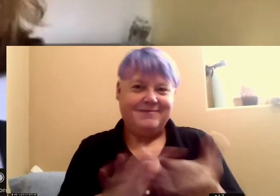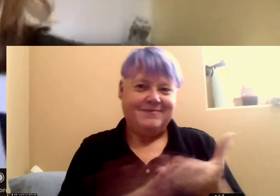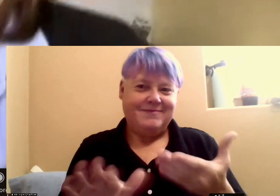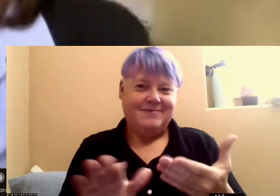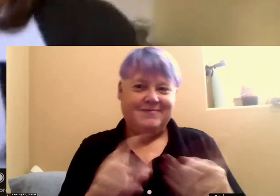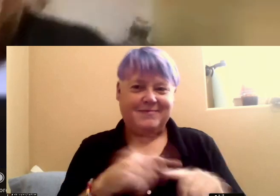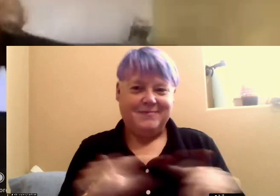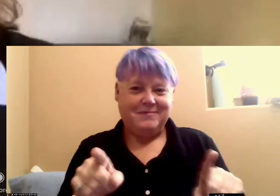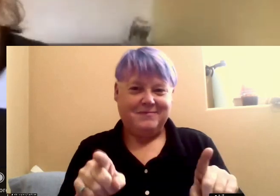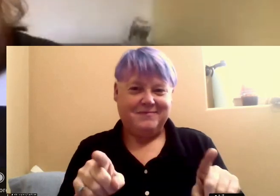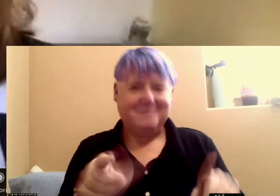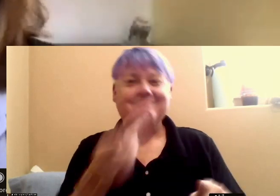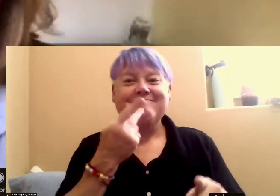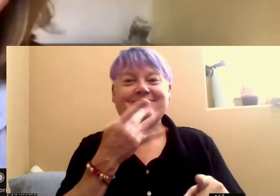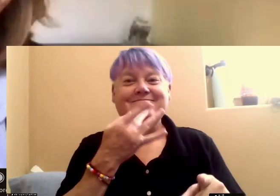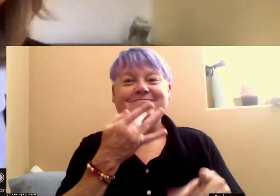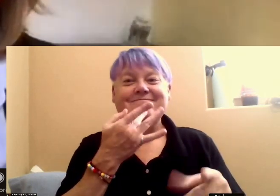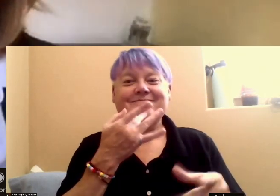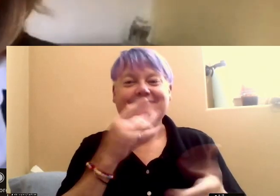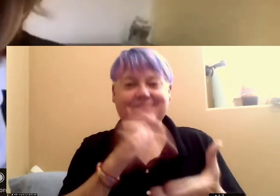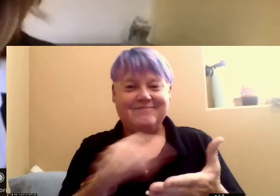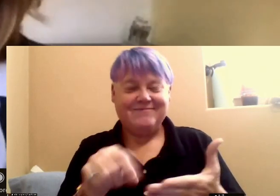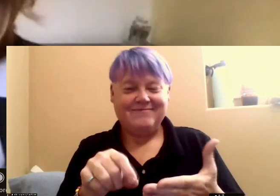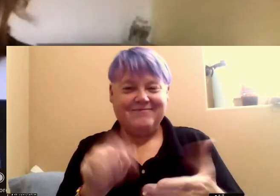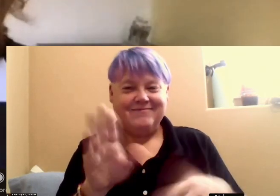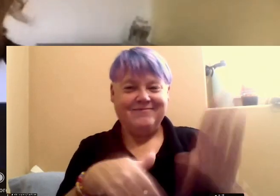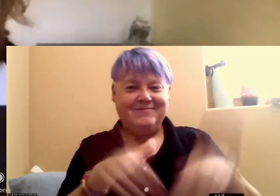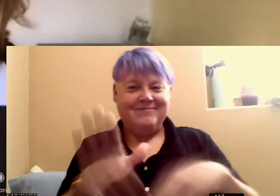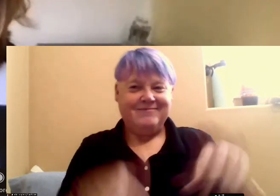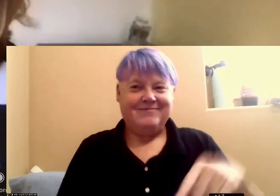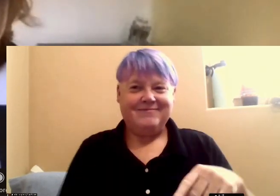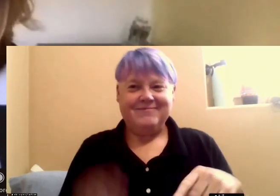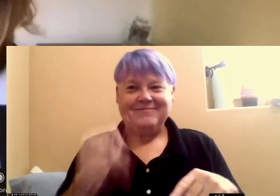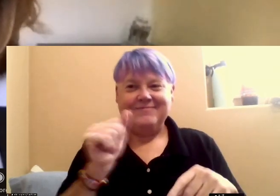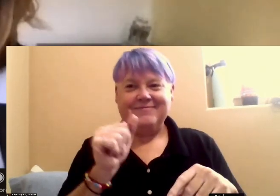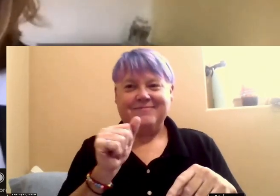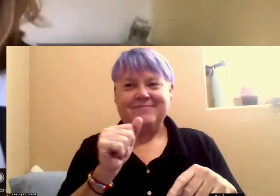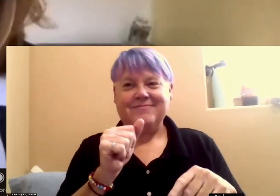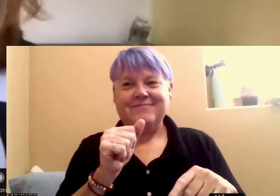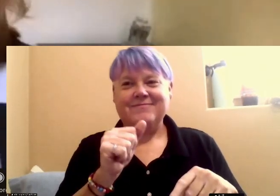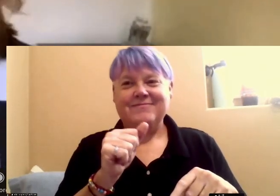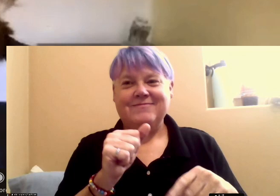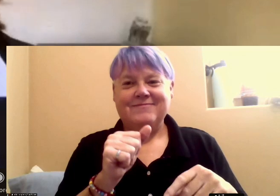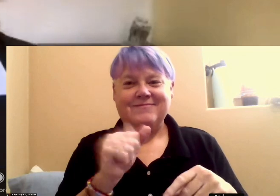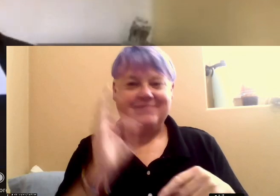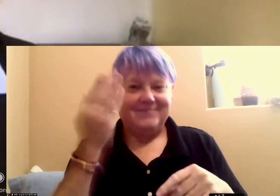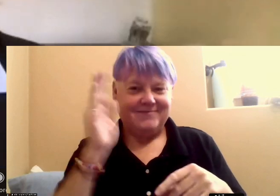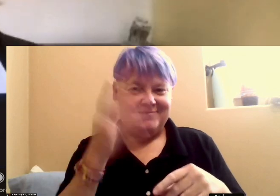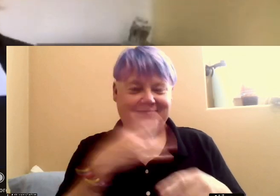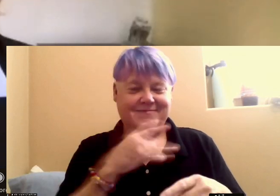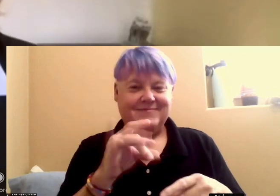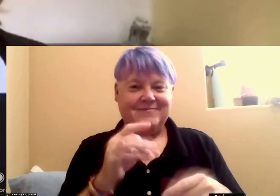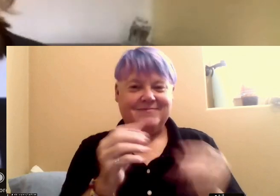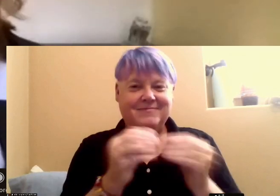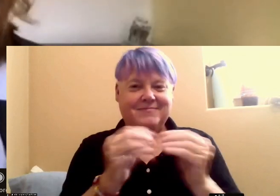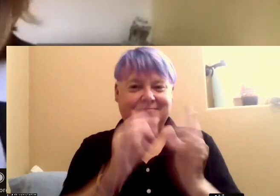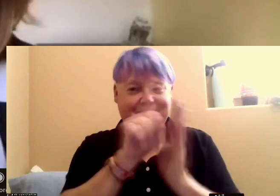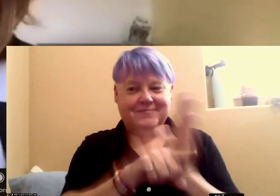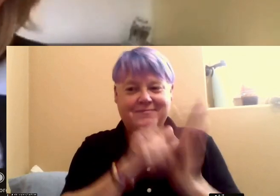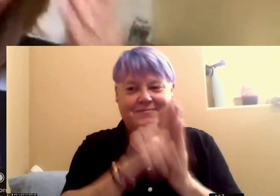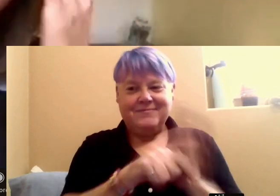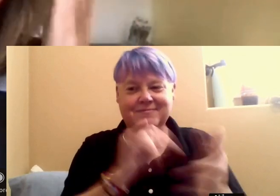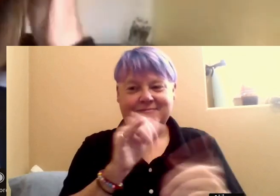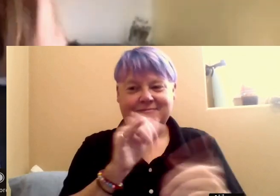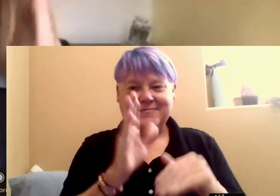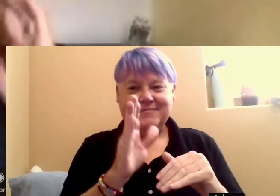or I could, you know, I walk my dogs. I have a few things, but I just seem like I spend a lot more hours now that my kids are both